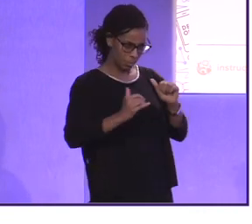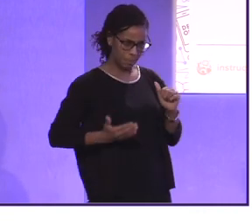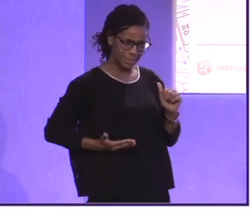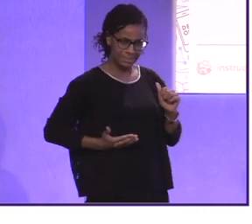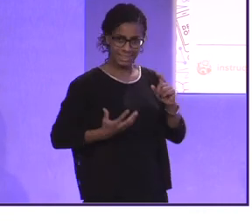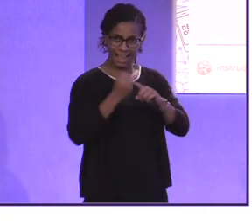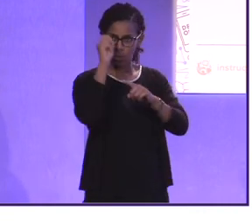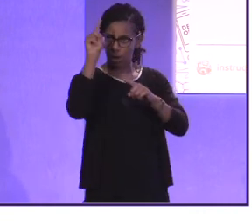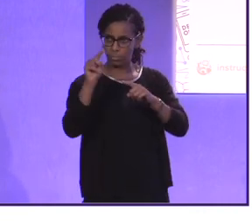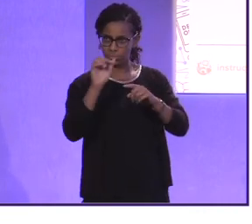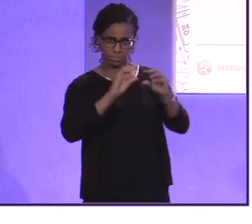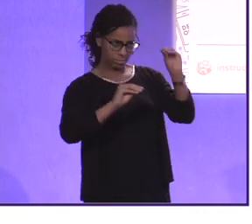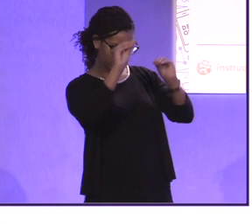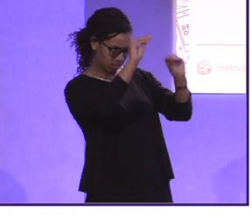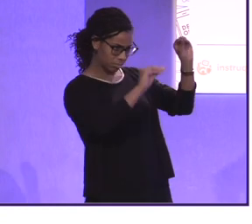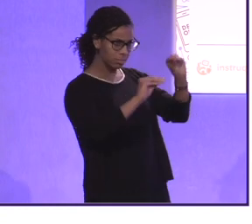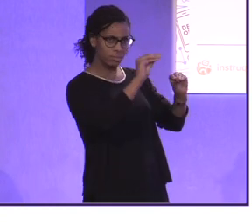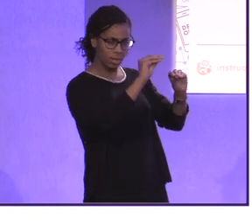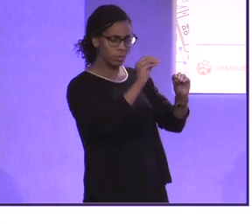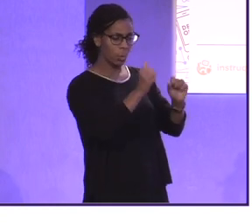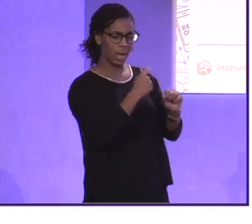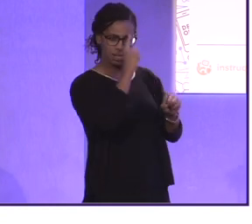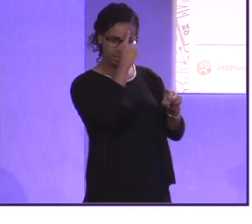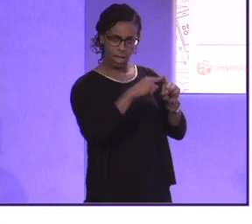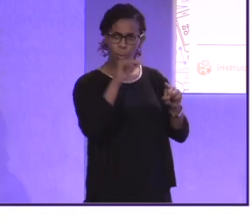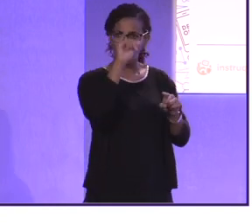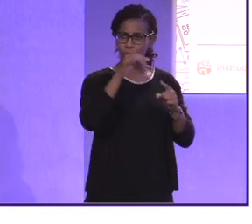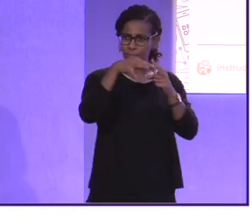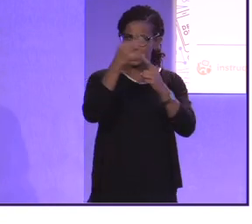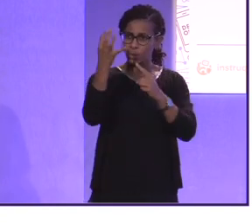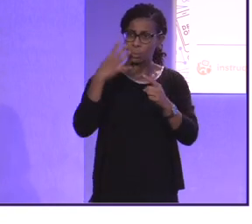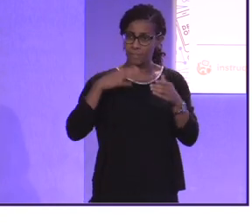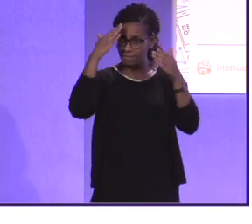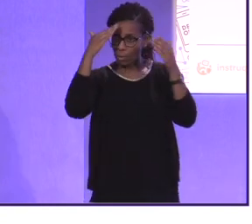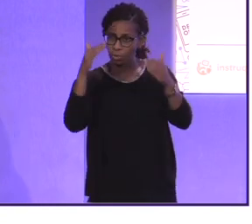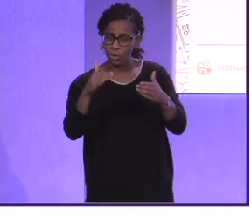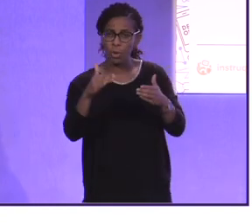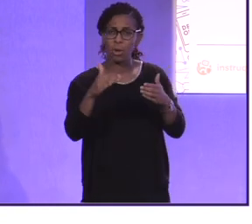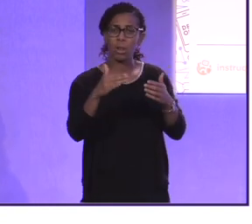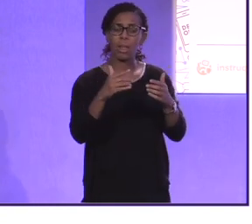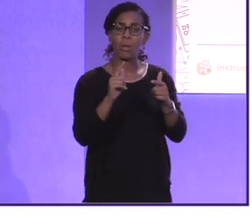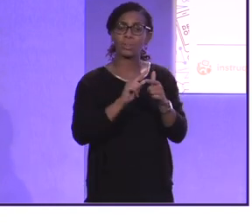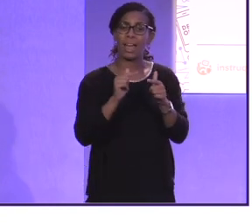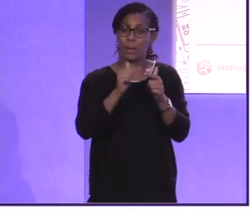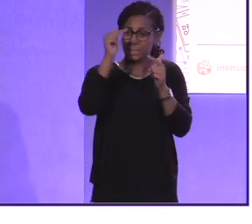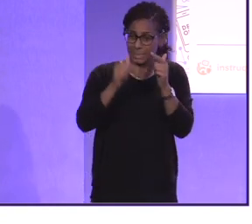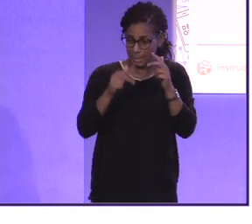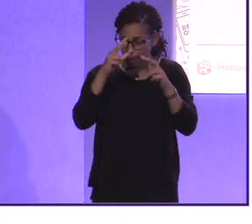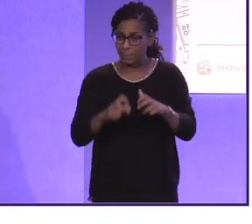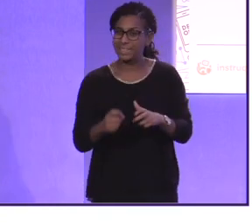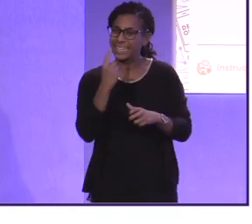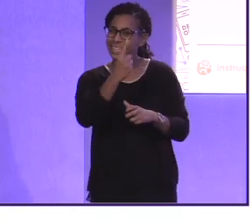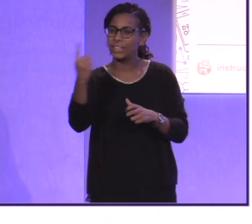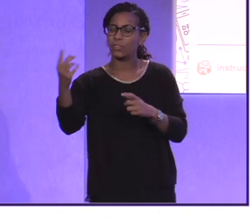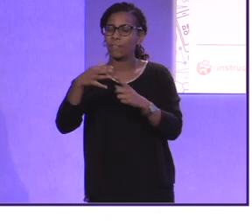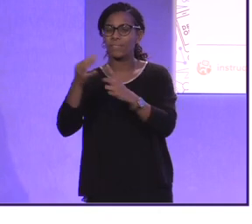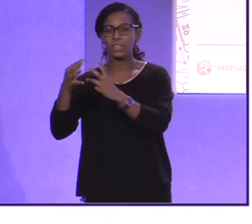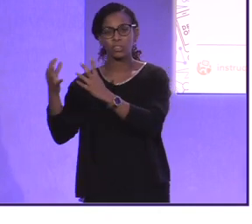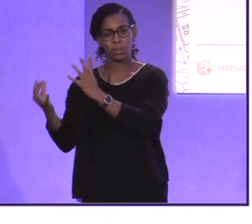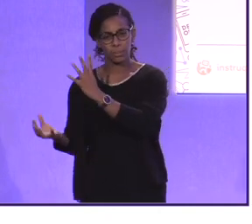actually see what that means in terms of which features we focus on and how far we go with each of those features. And at a single glance, it's actually quite a